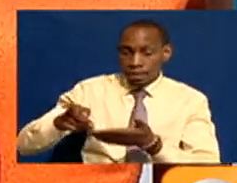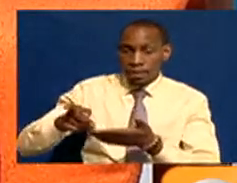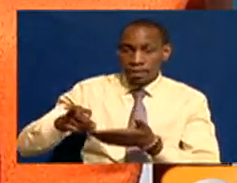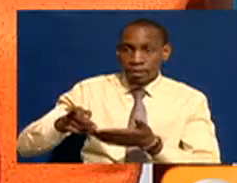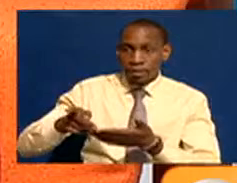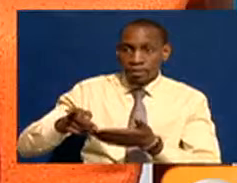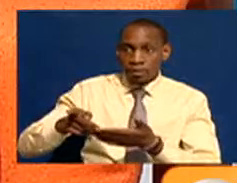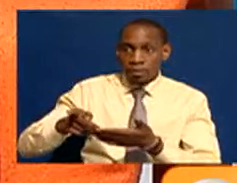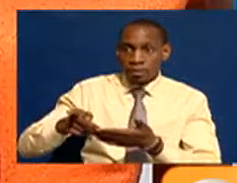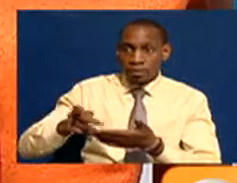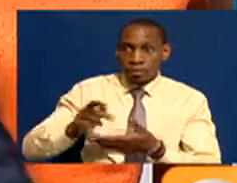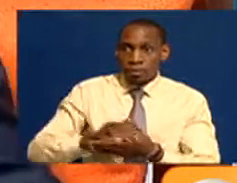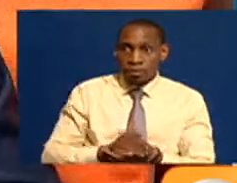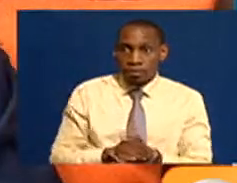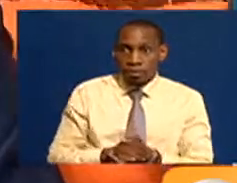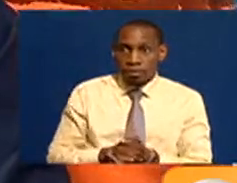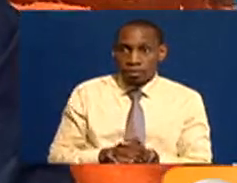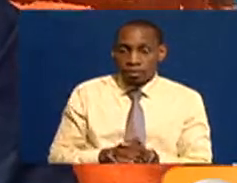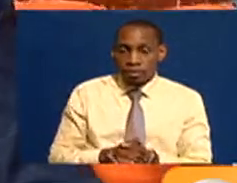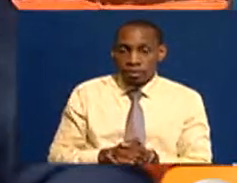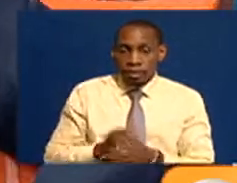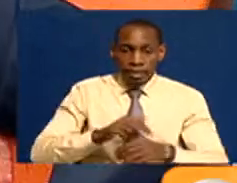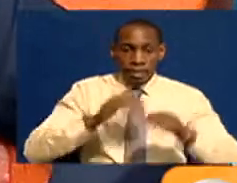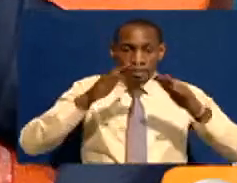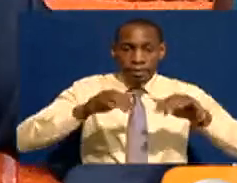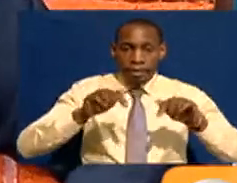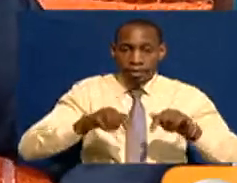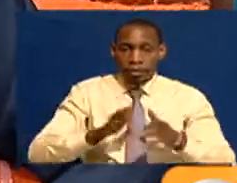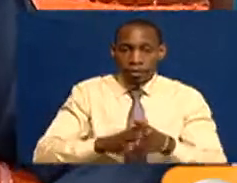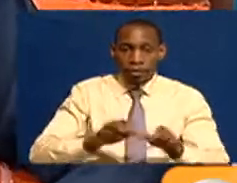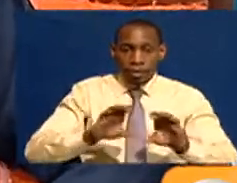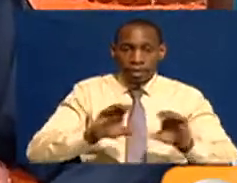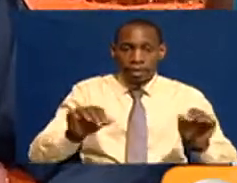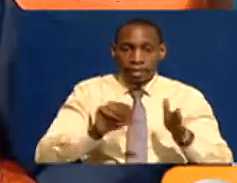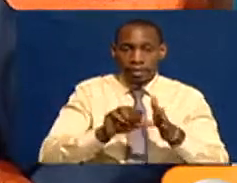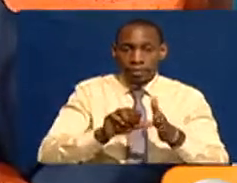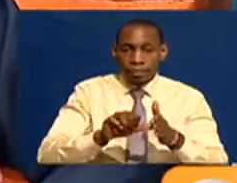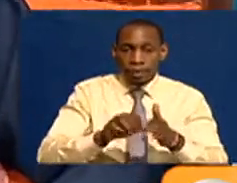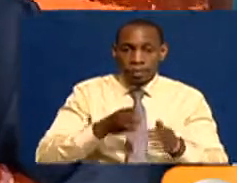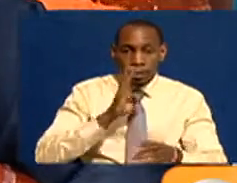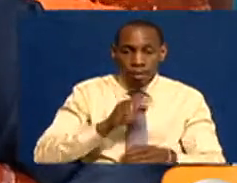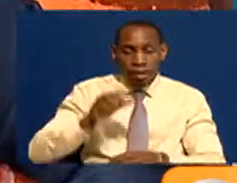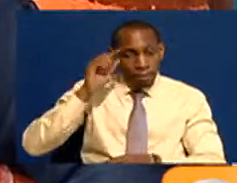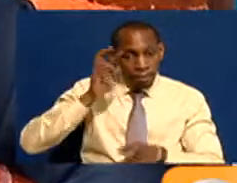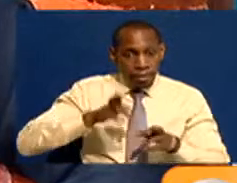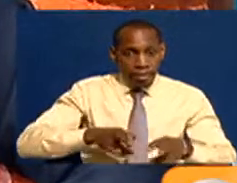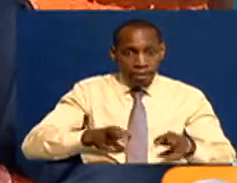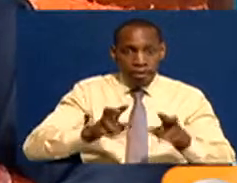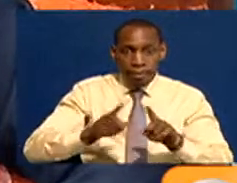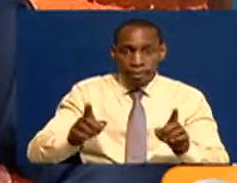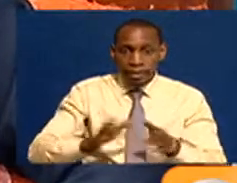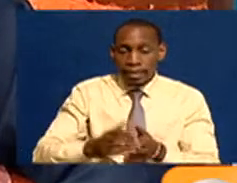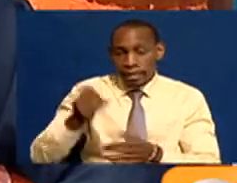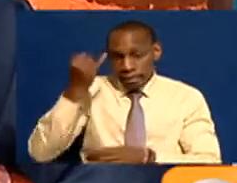become what it should be. If it rains today, you know we have a drainage problem in Mombasa Road, among other things. But the